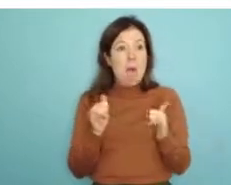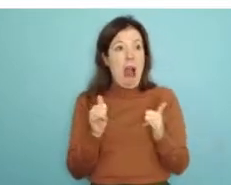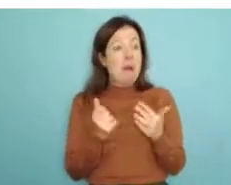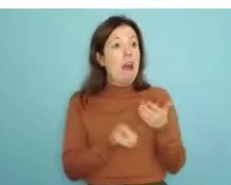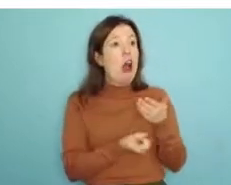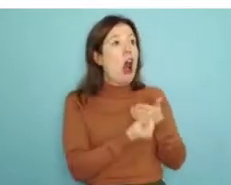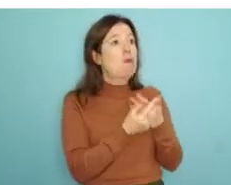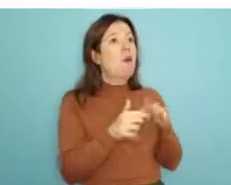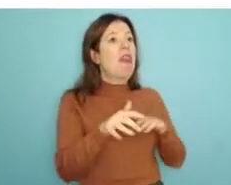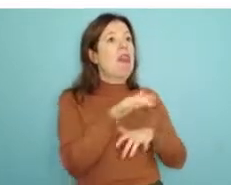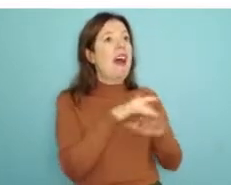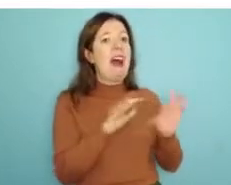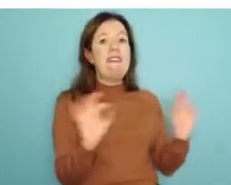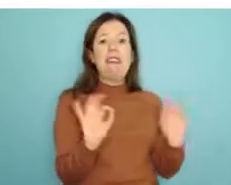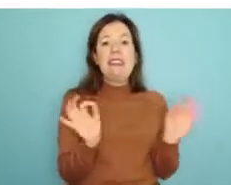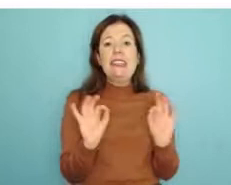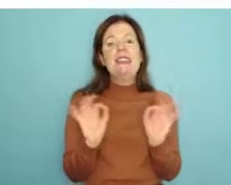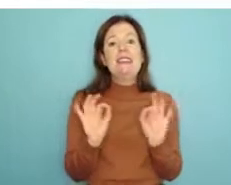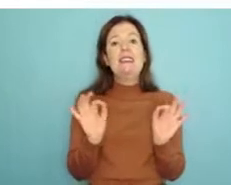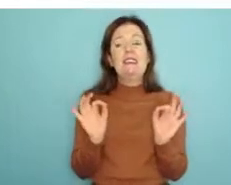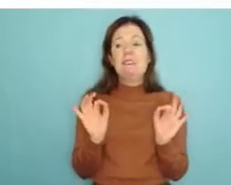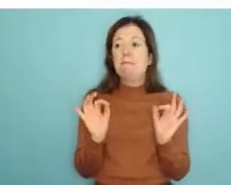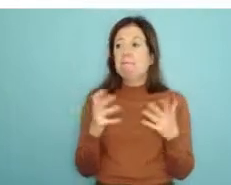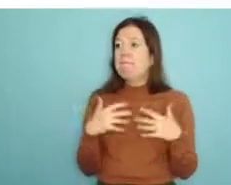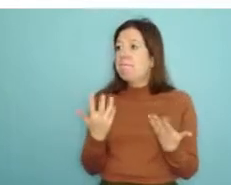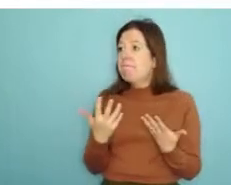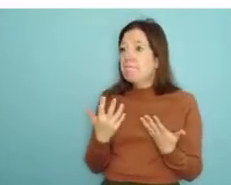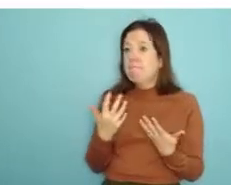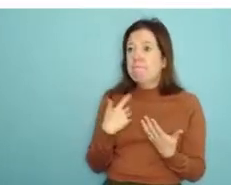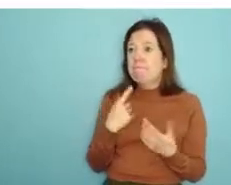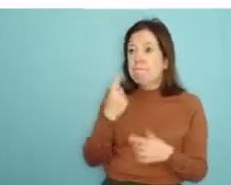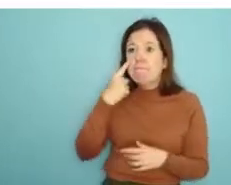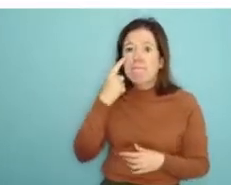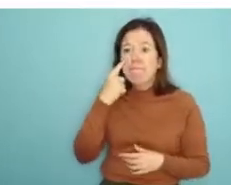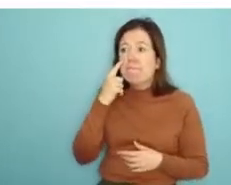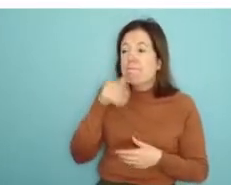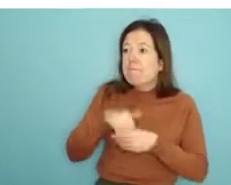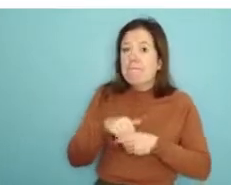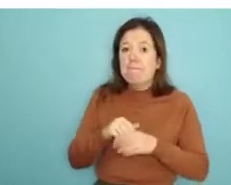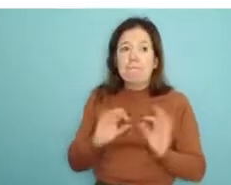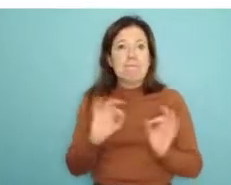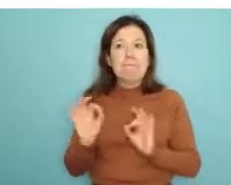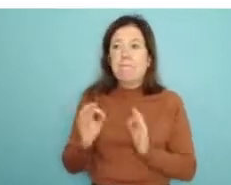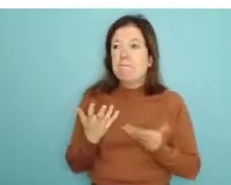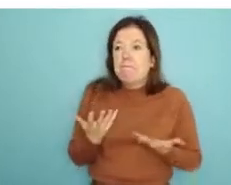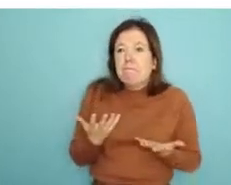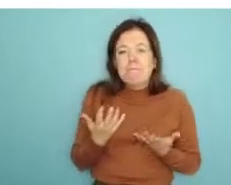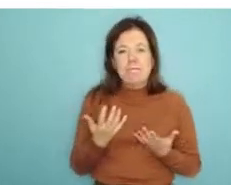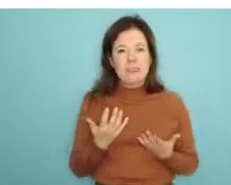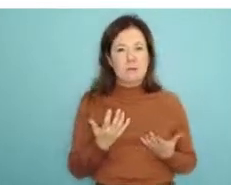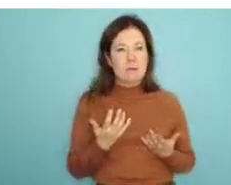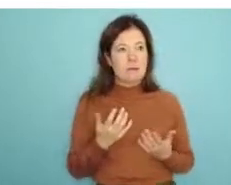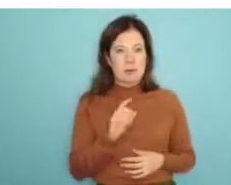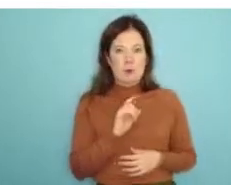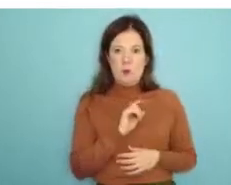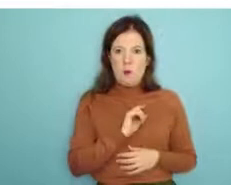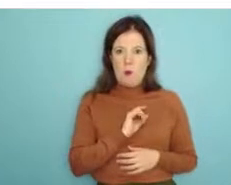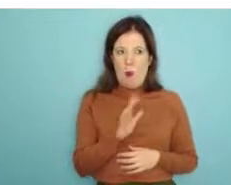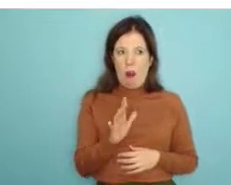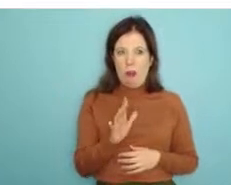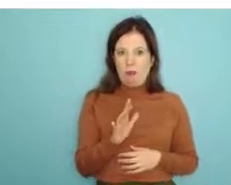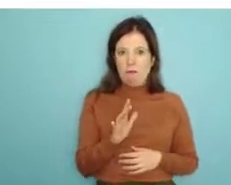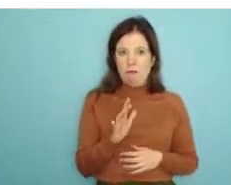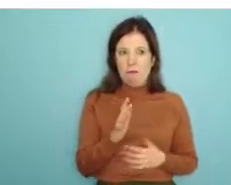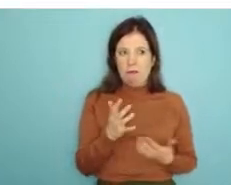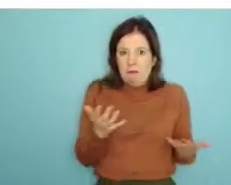opportunities around you, or you can't find any opportunities that appeal to you, then there's nothing stopping you from